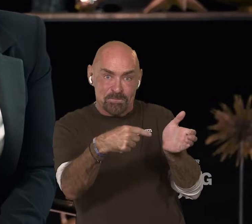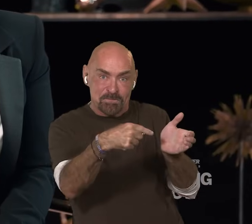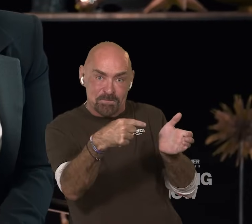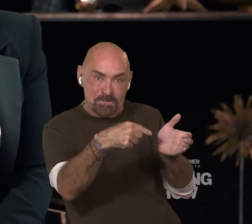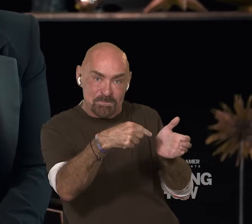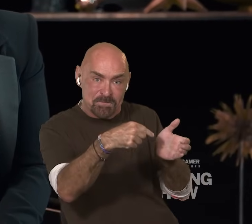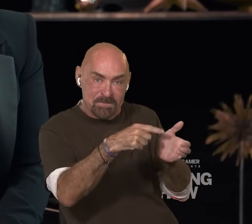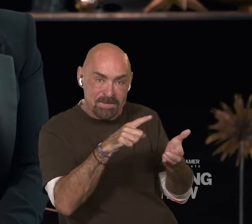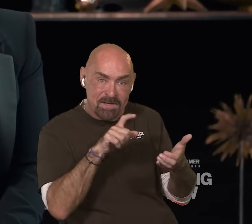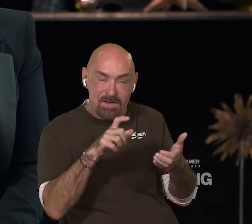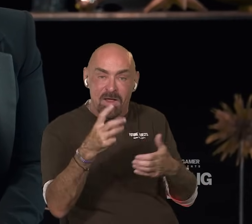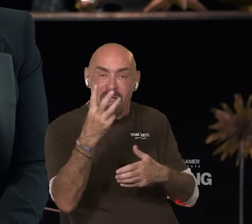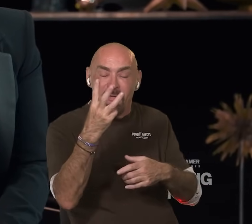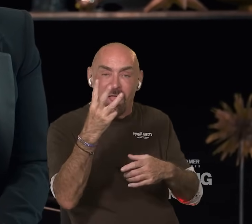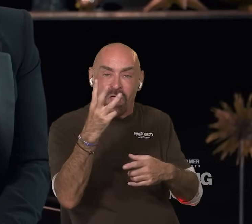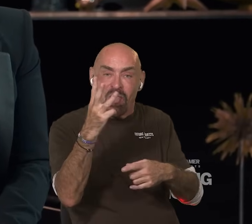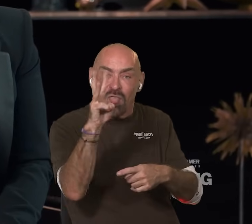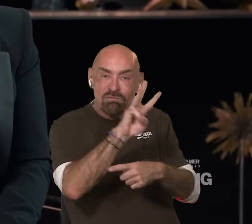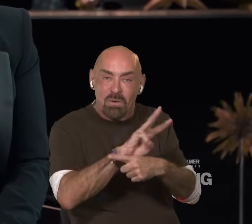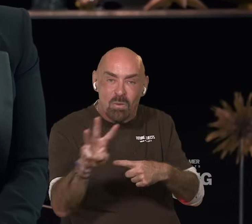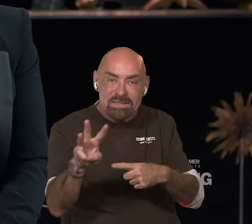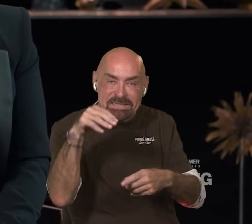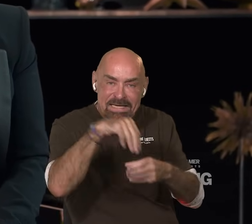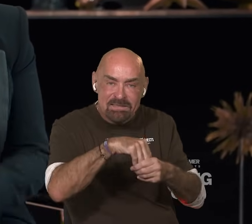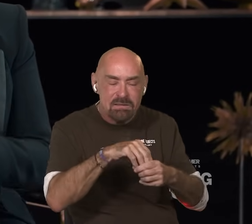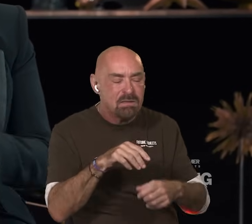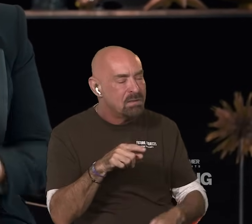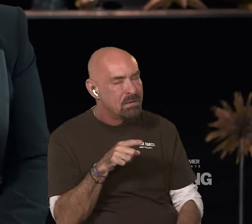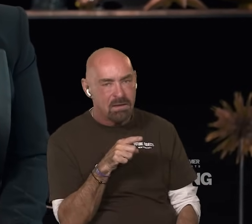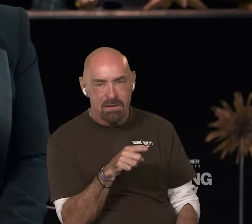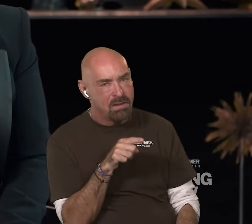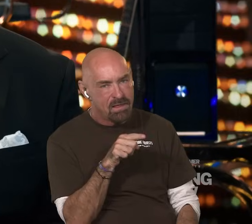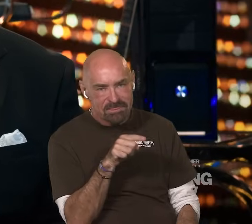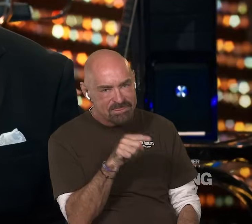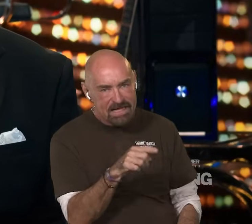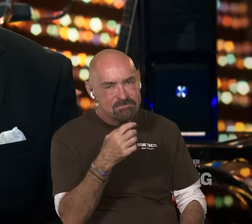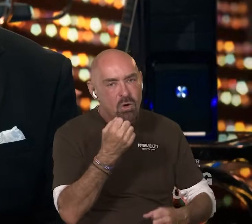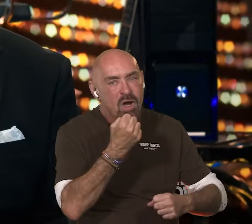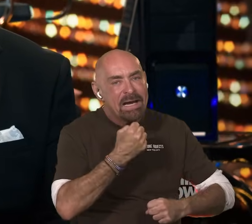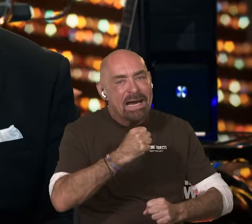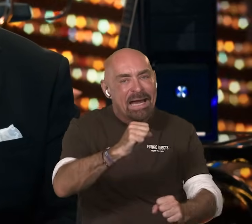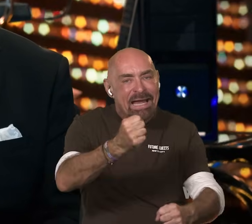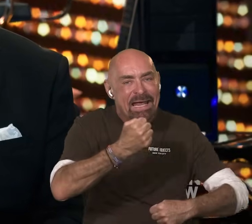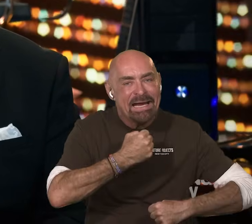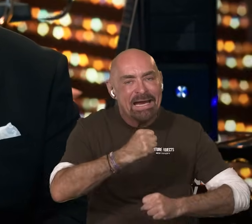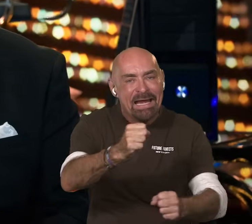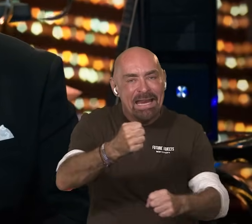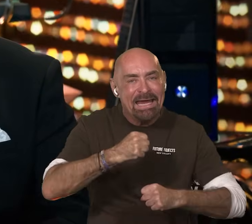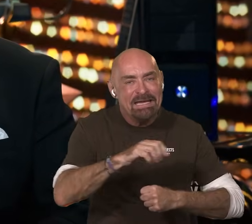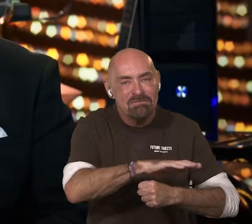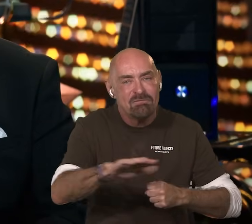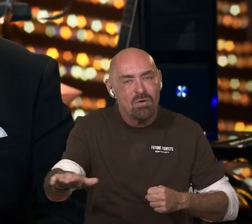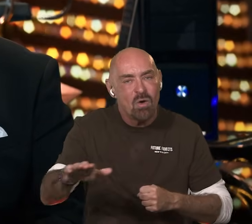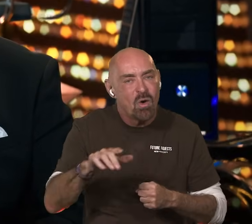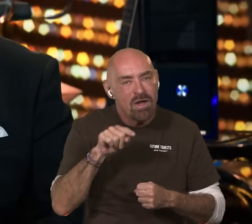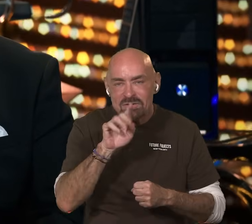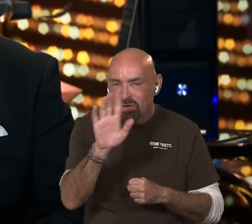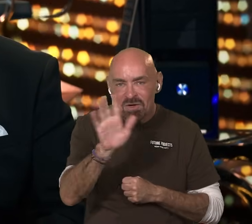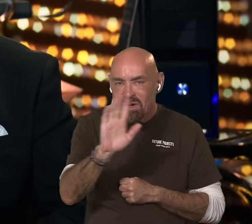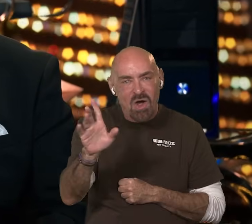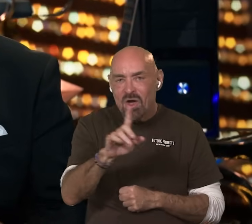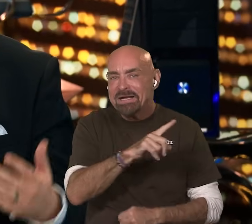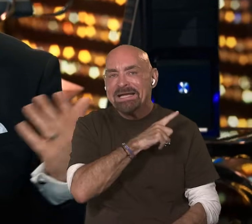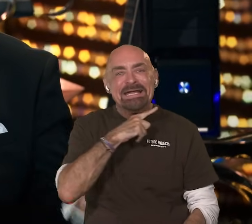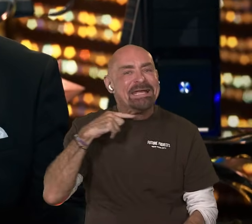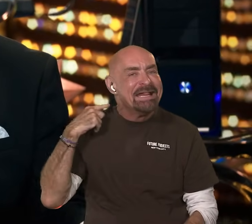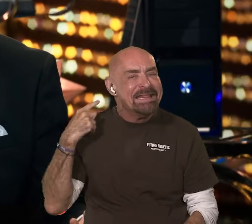their Discord for 3 weeks. Sean, that is the Discord for Cleaning Floor 3, the mopping simulator. Oh,